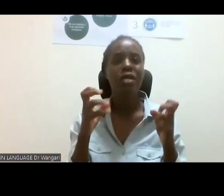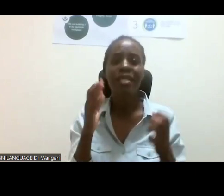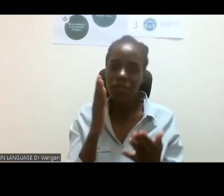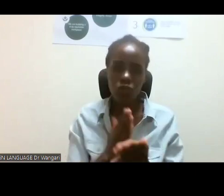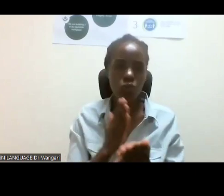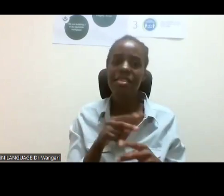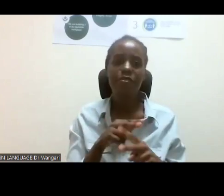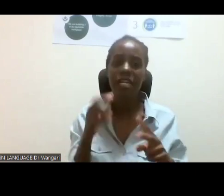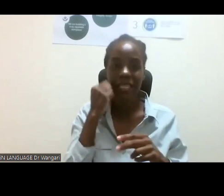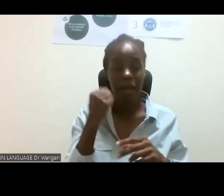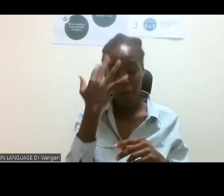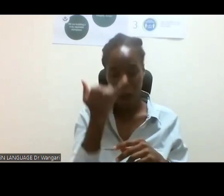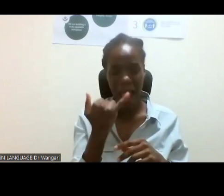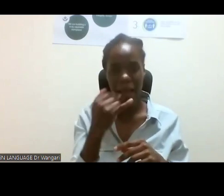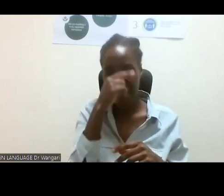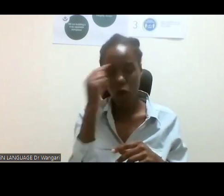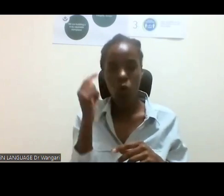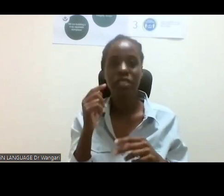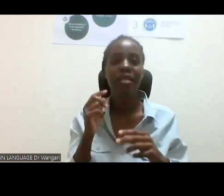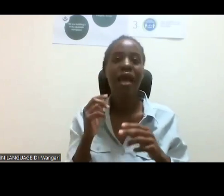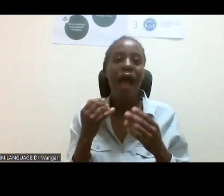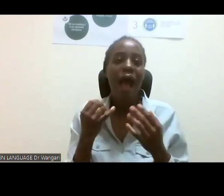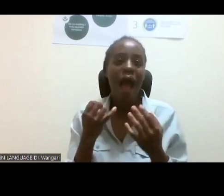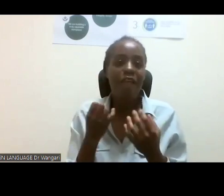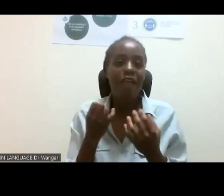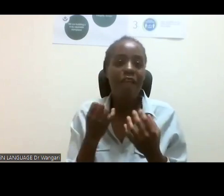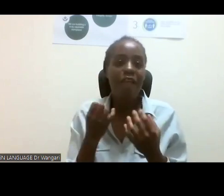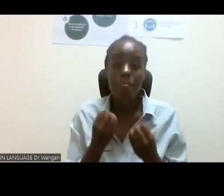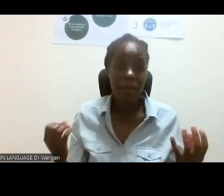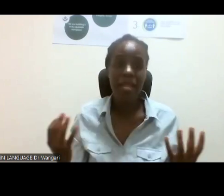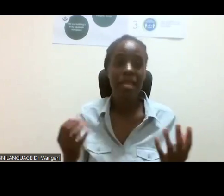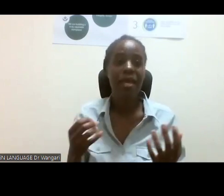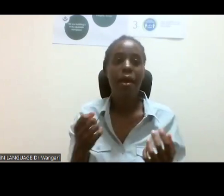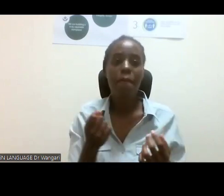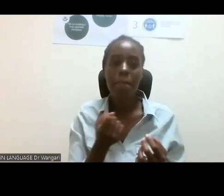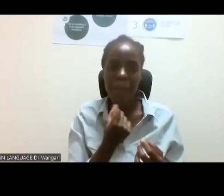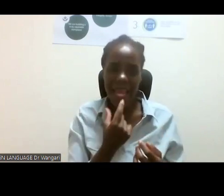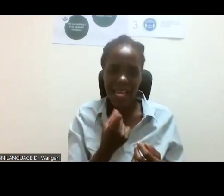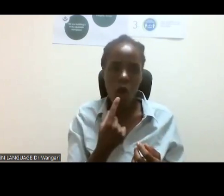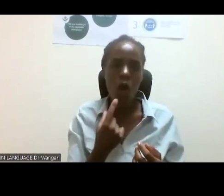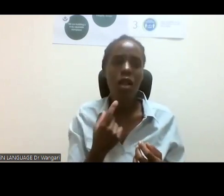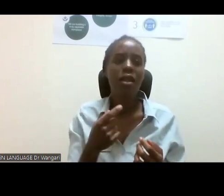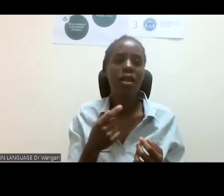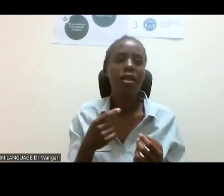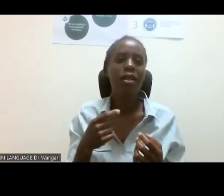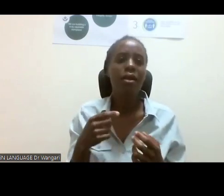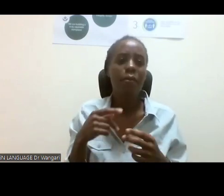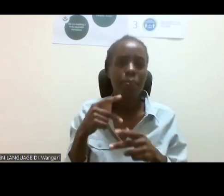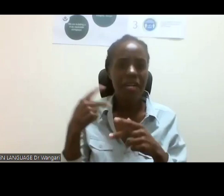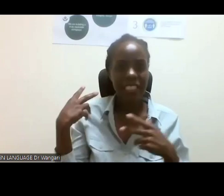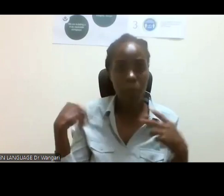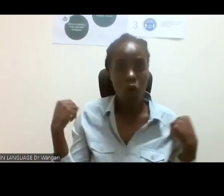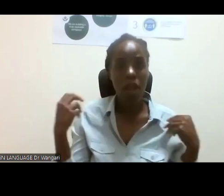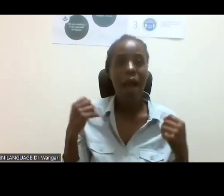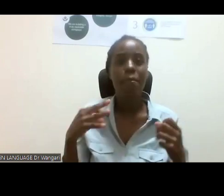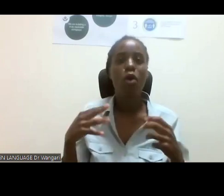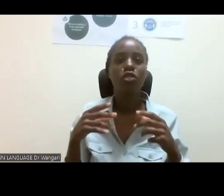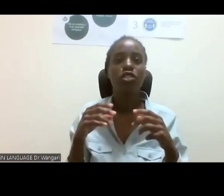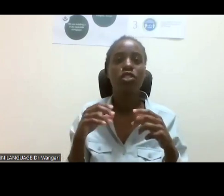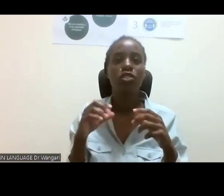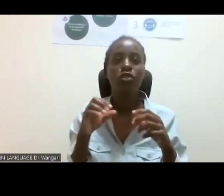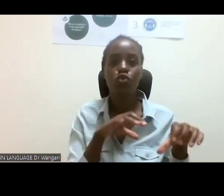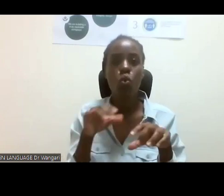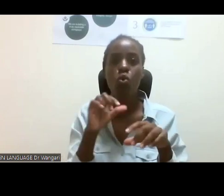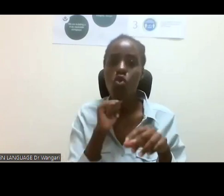provider, cognizance of the fact that they are bound by the medical health principle of do no harm. But because the challenge